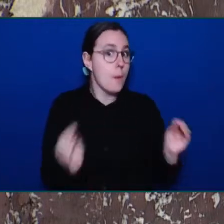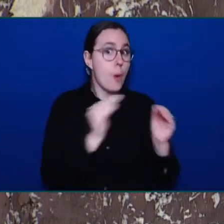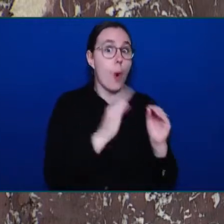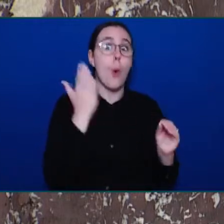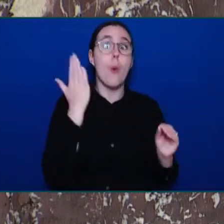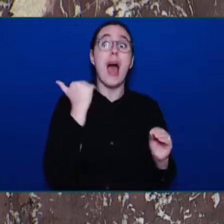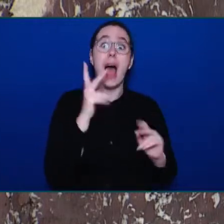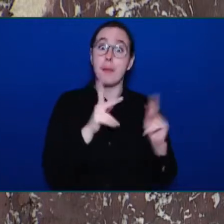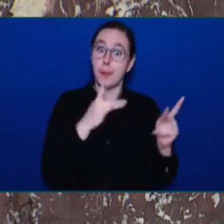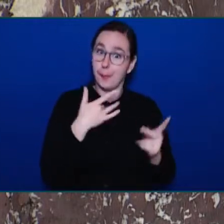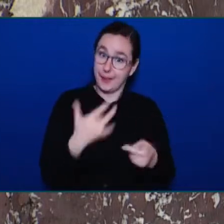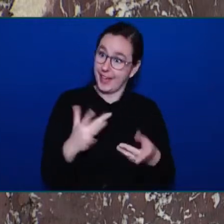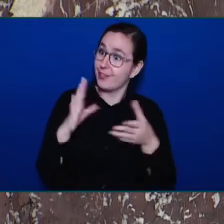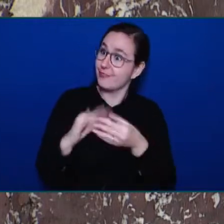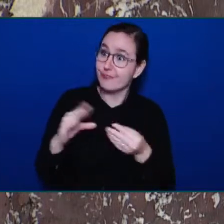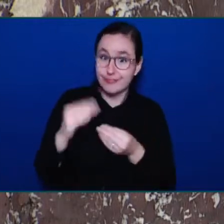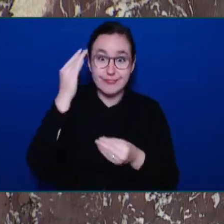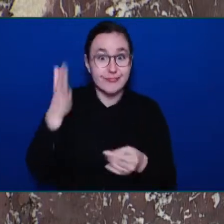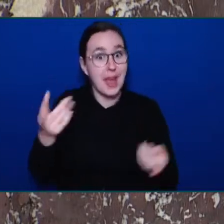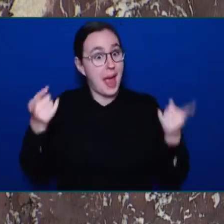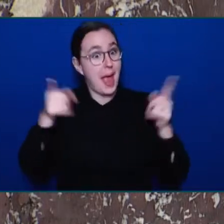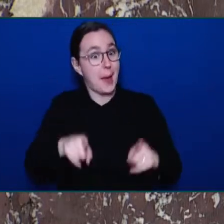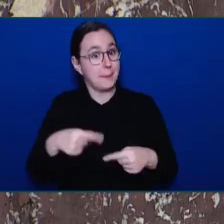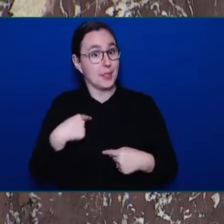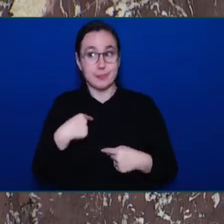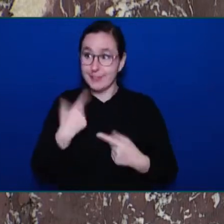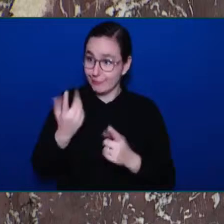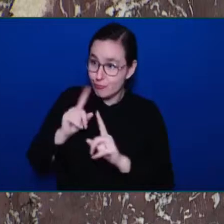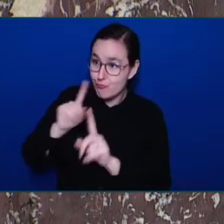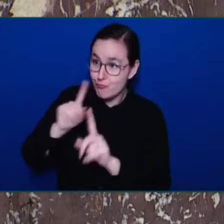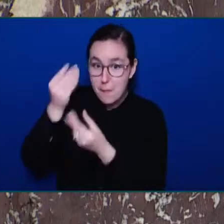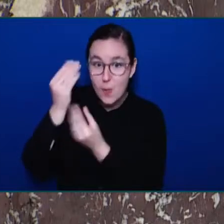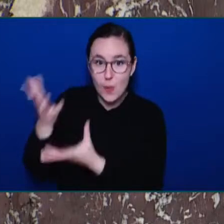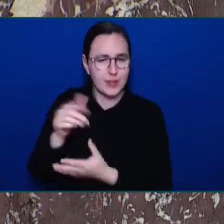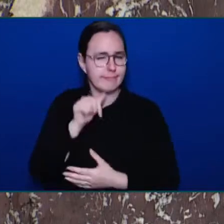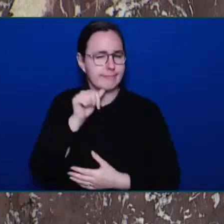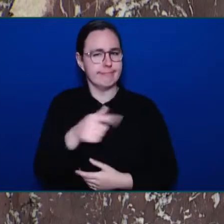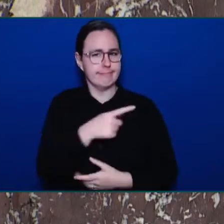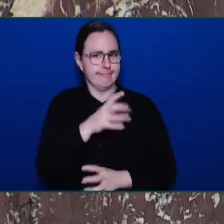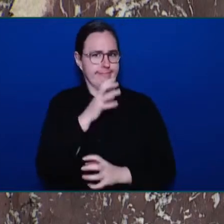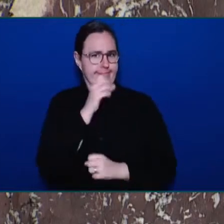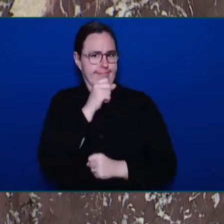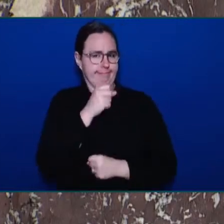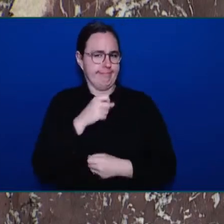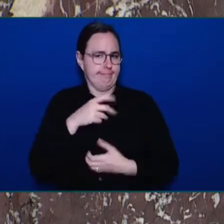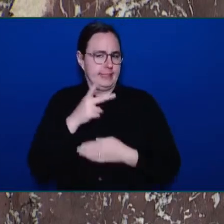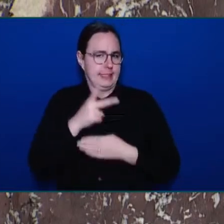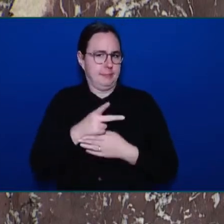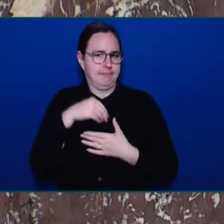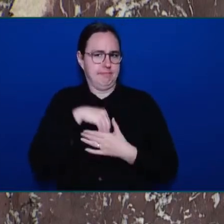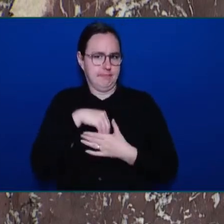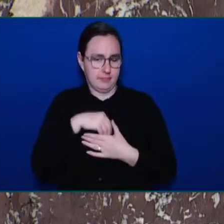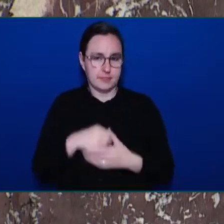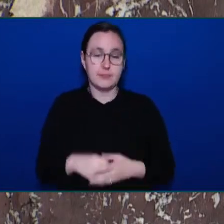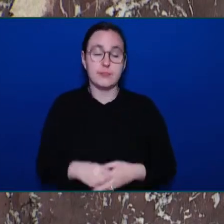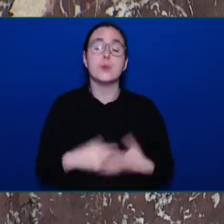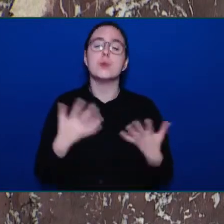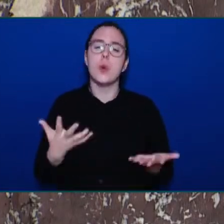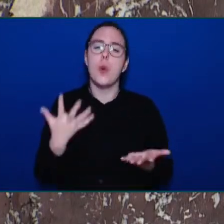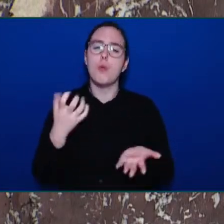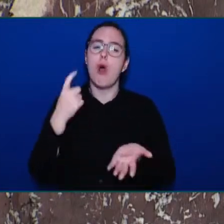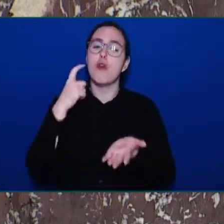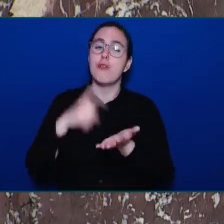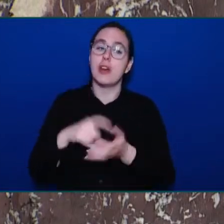we mark the International Day for the Elimination of Violence Against Women, I hope each member of this chamber will join me in not only